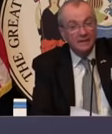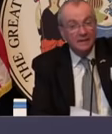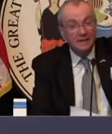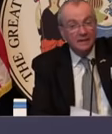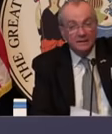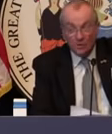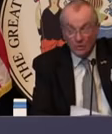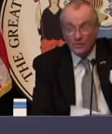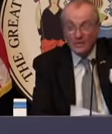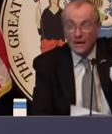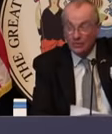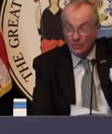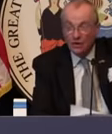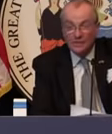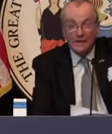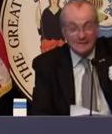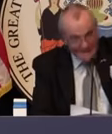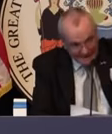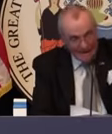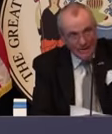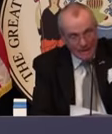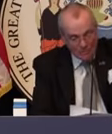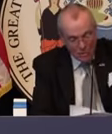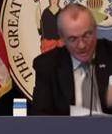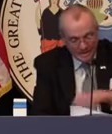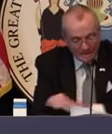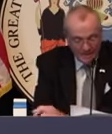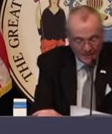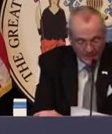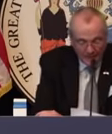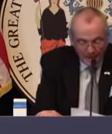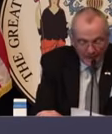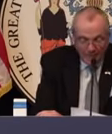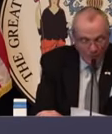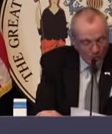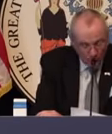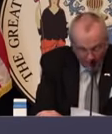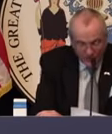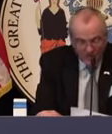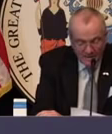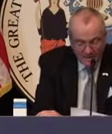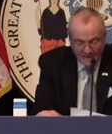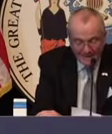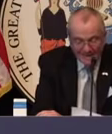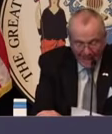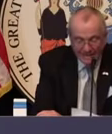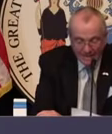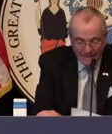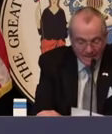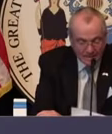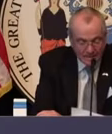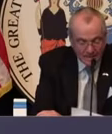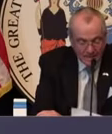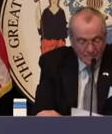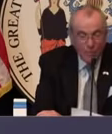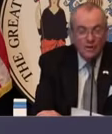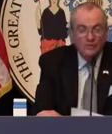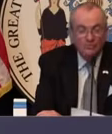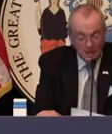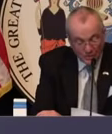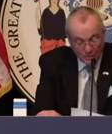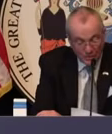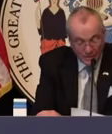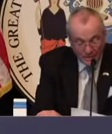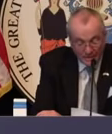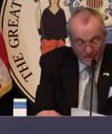have coronavirus, COVID-19, at that moment in time? Anyone who wants to be tested can get tested, but